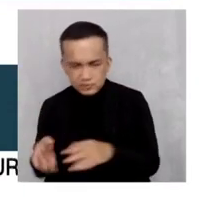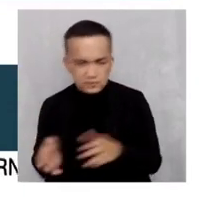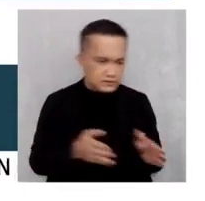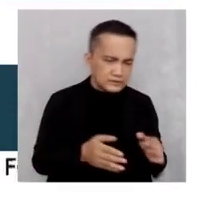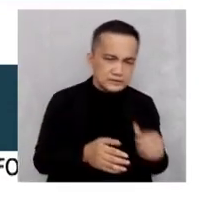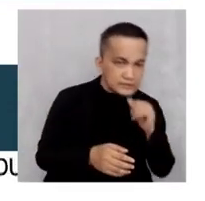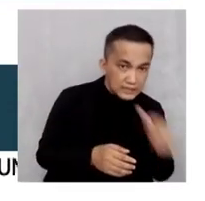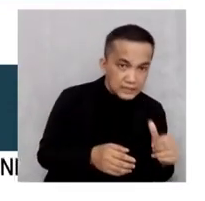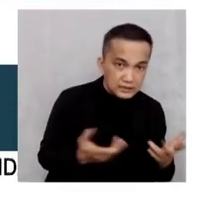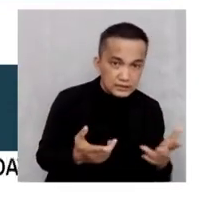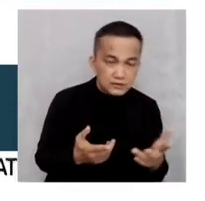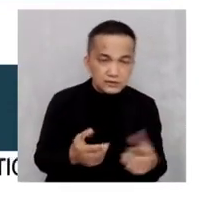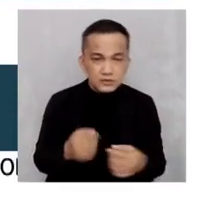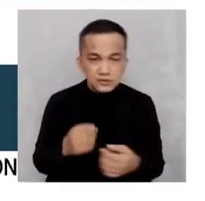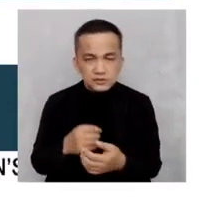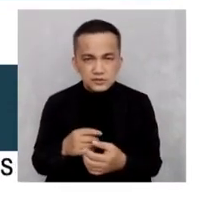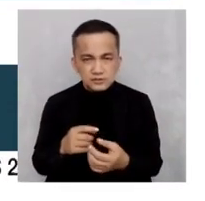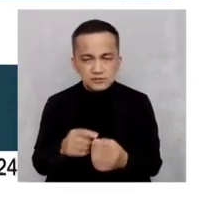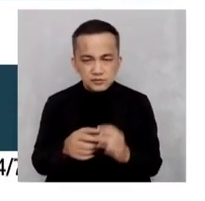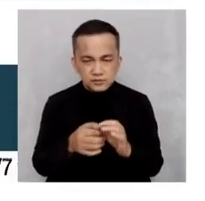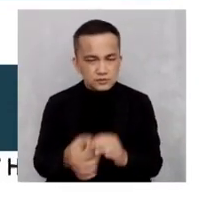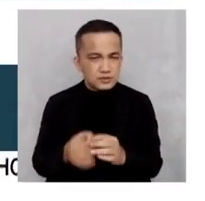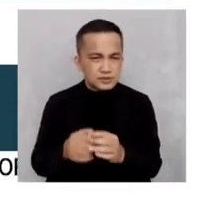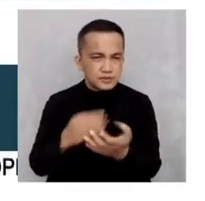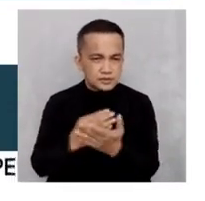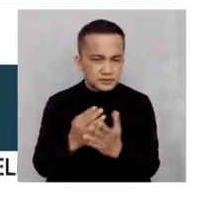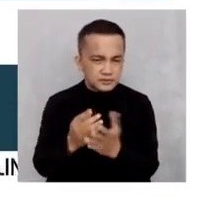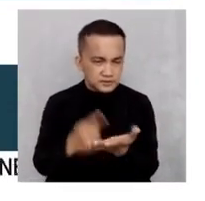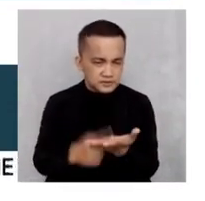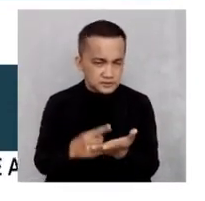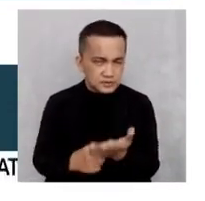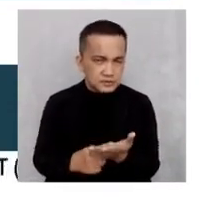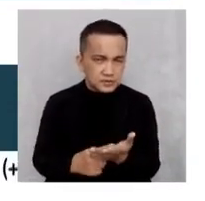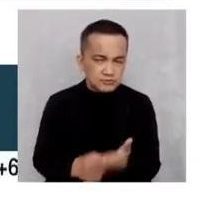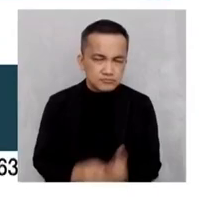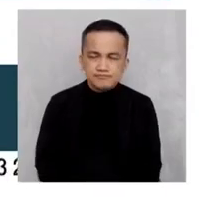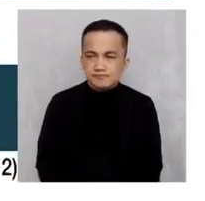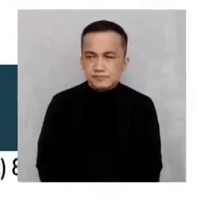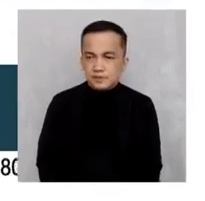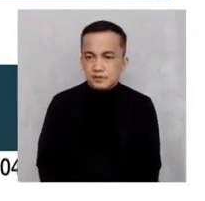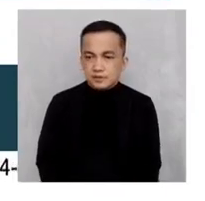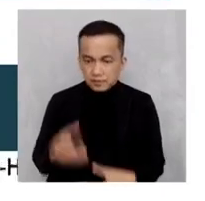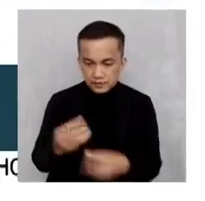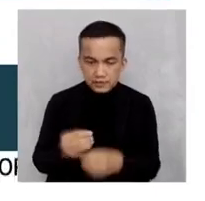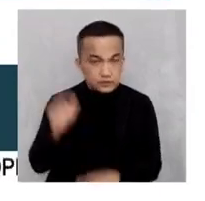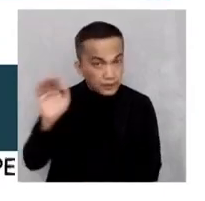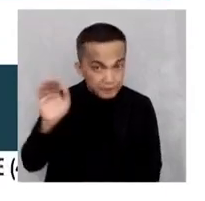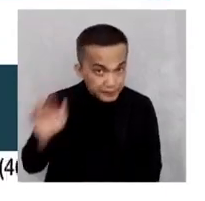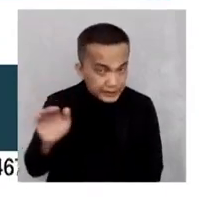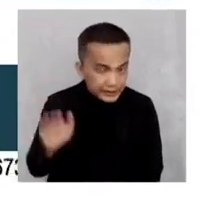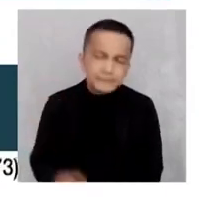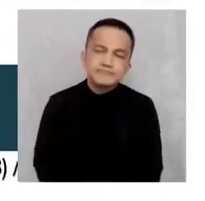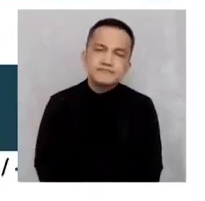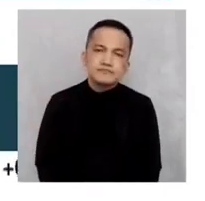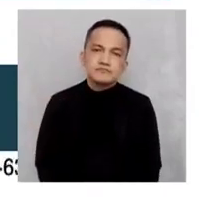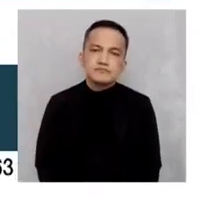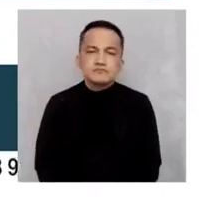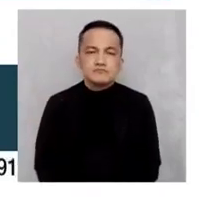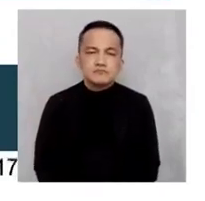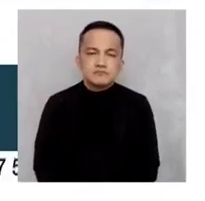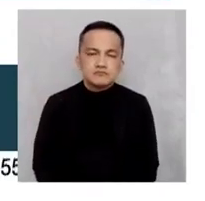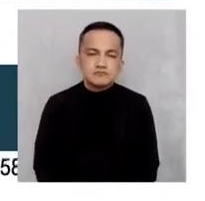questions via the budget deliberations and that appeal, do you think that I